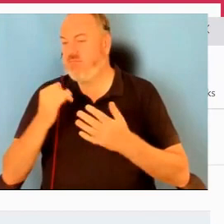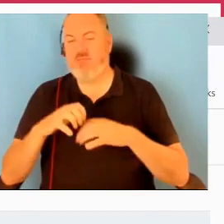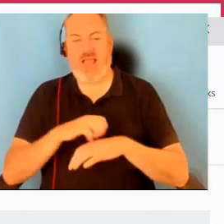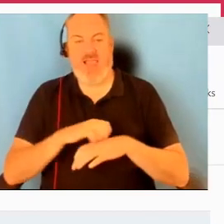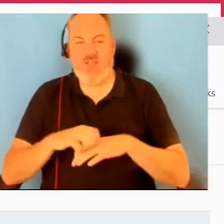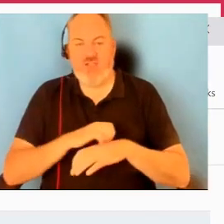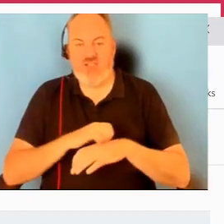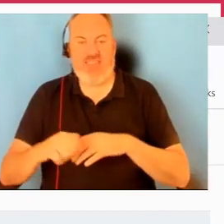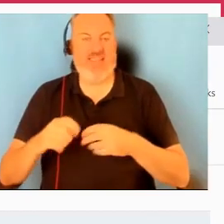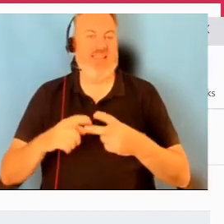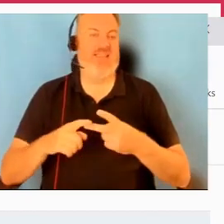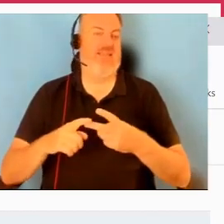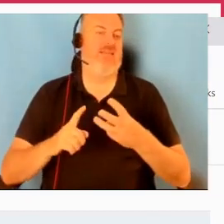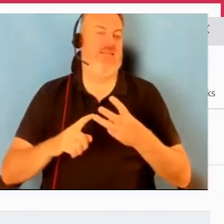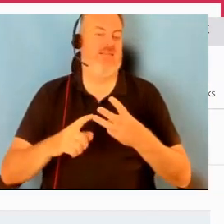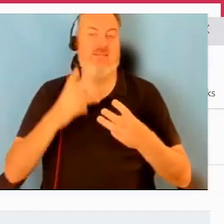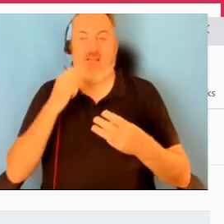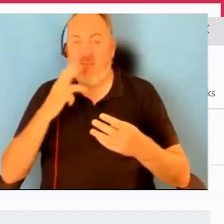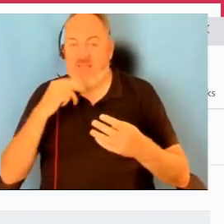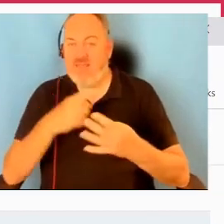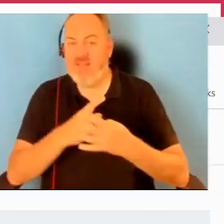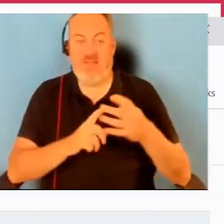you can filter by.